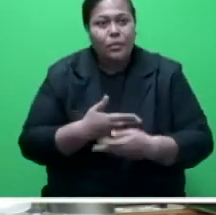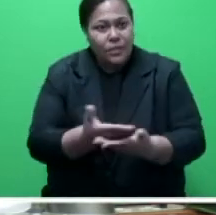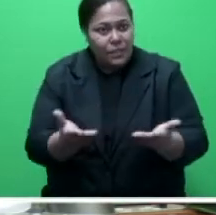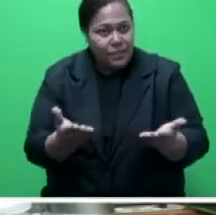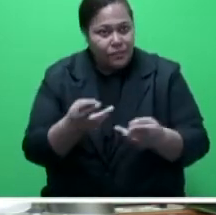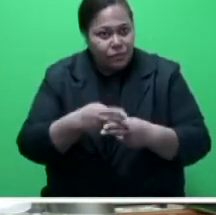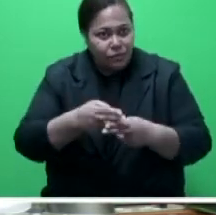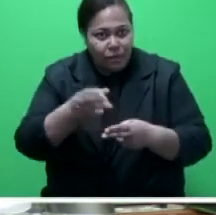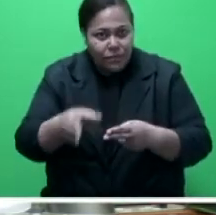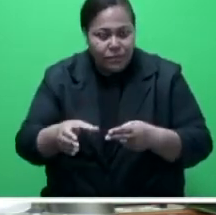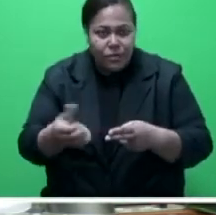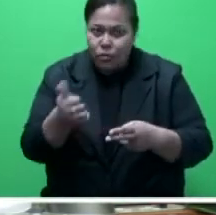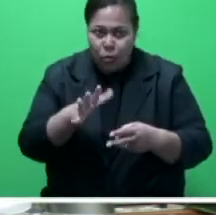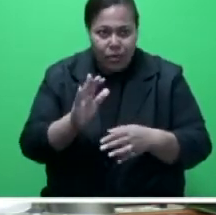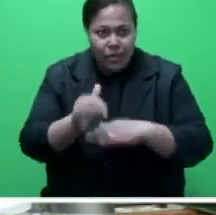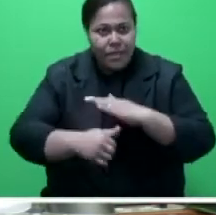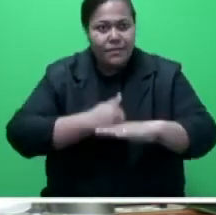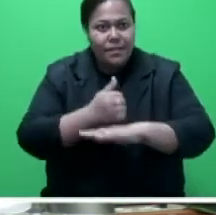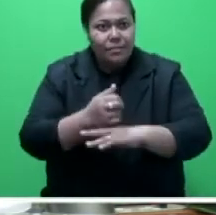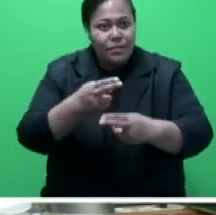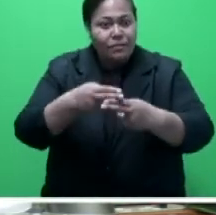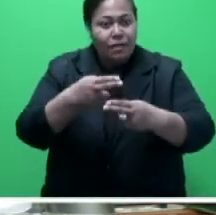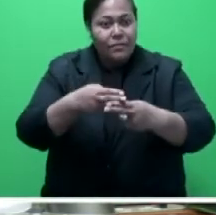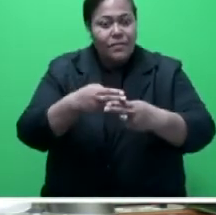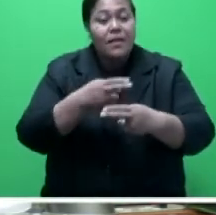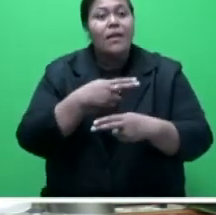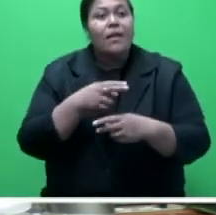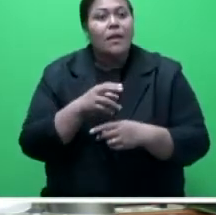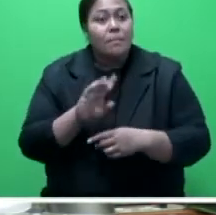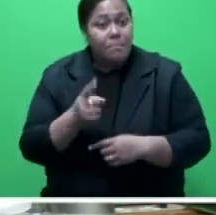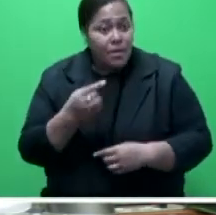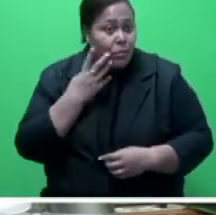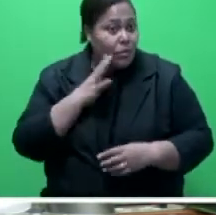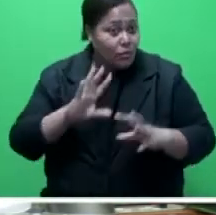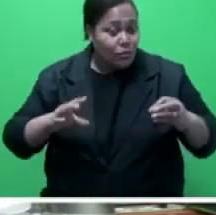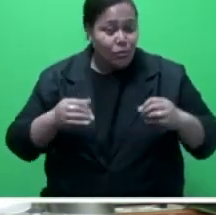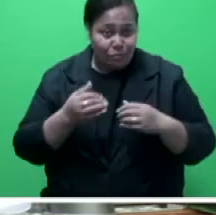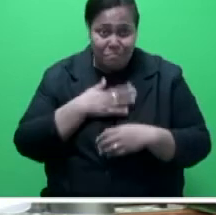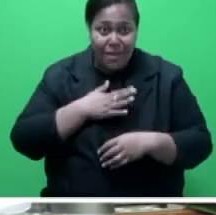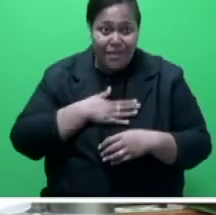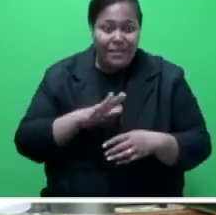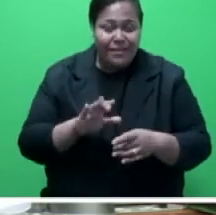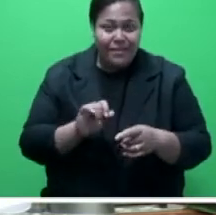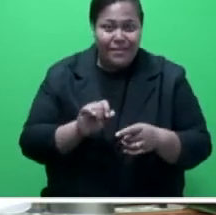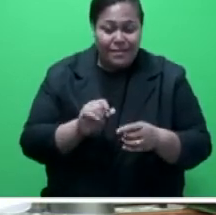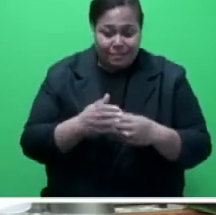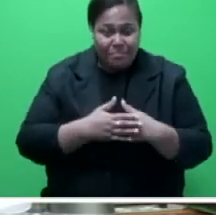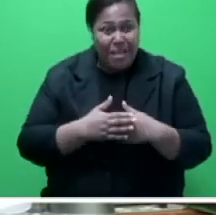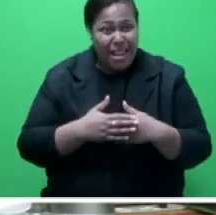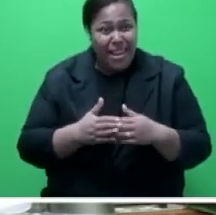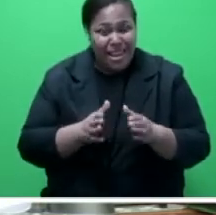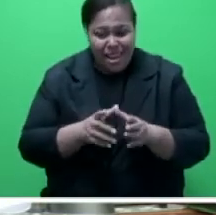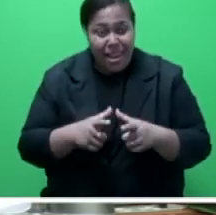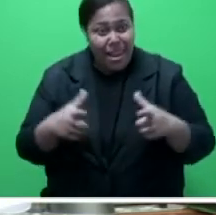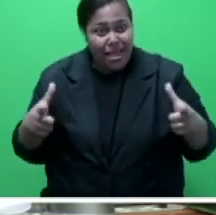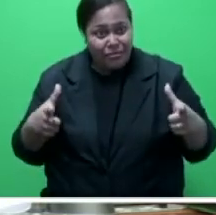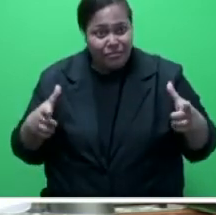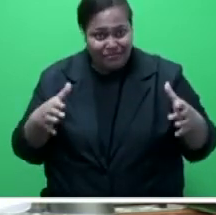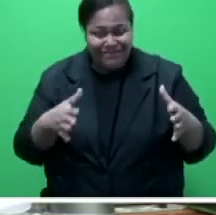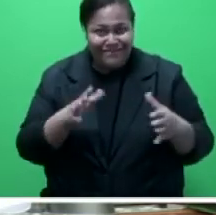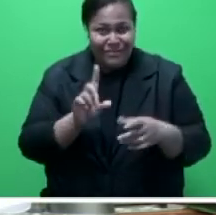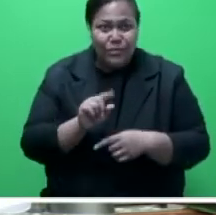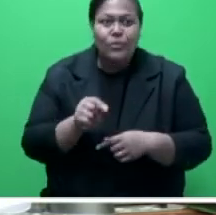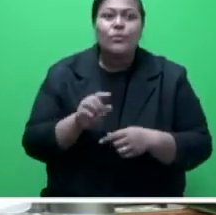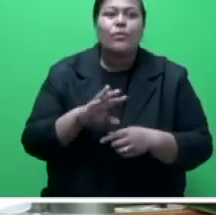farm. But once we have this larger scale, we're looking at, on a daily basis, we will be receiving on